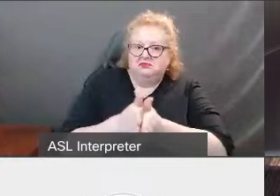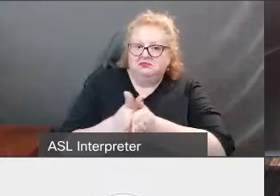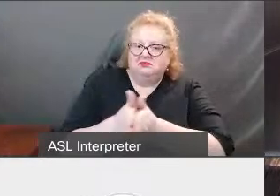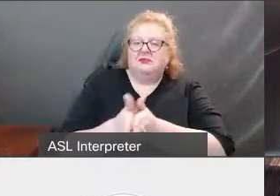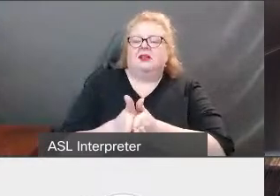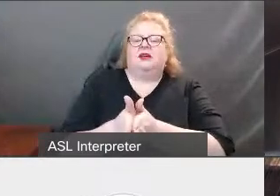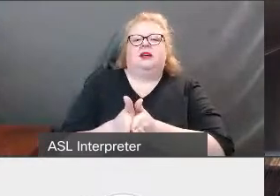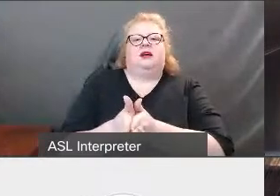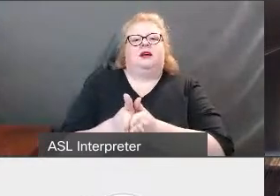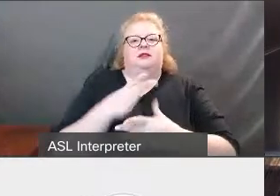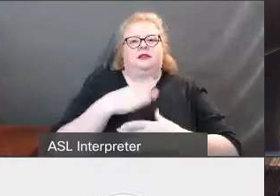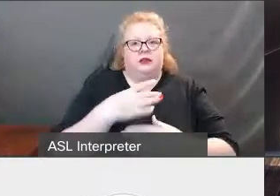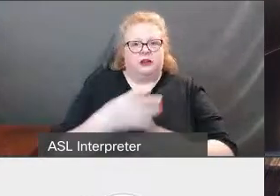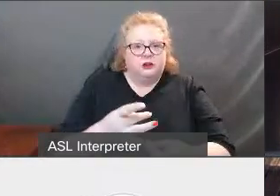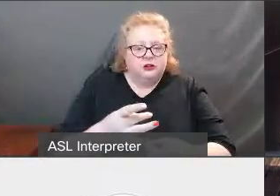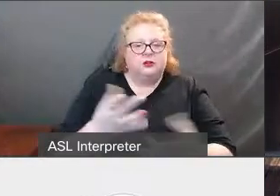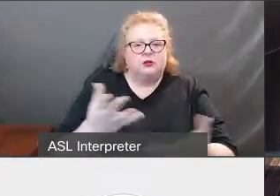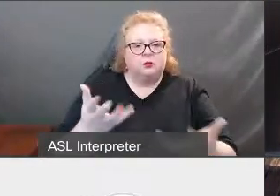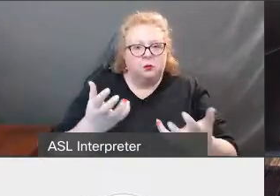promoting